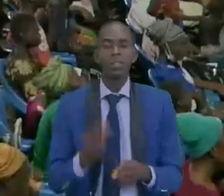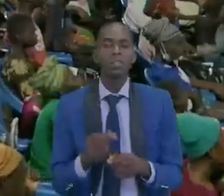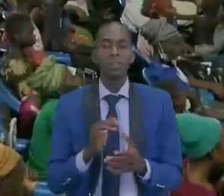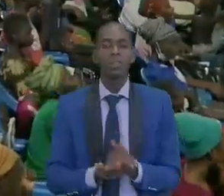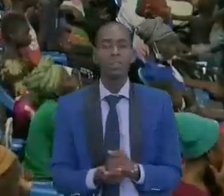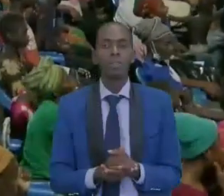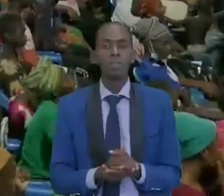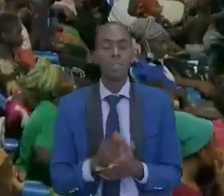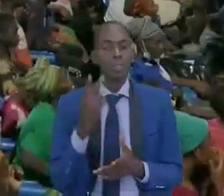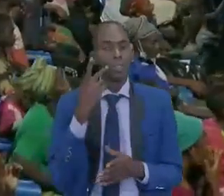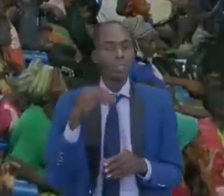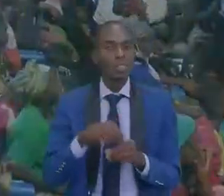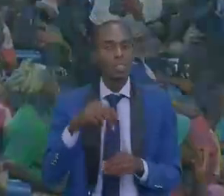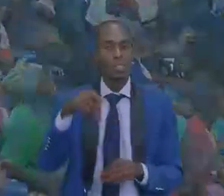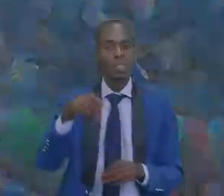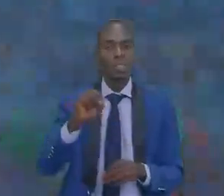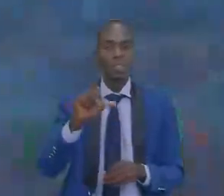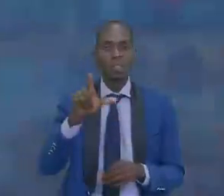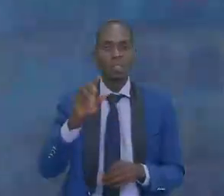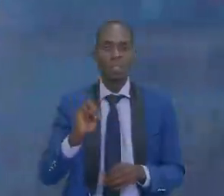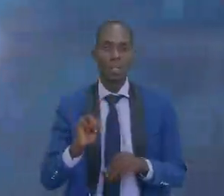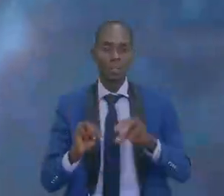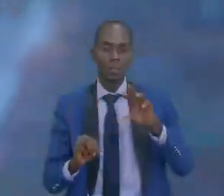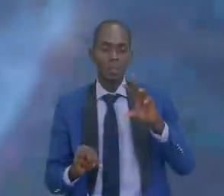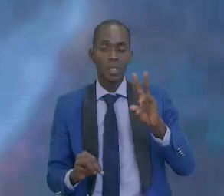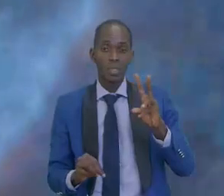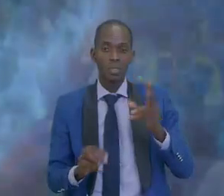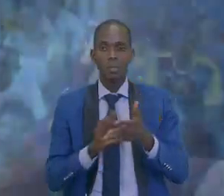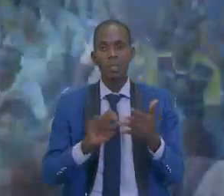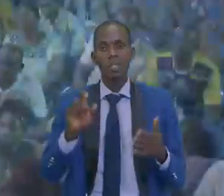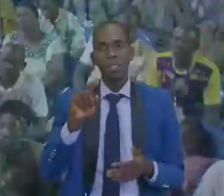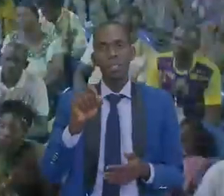Look at Psalm 16. I'm reading from verse 11.